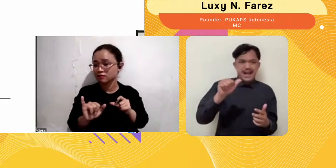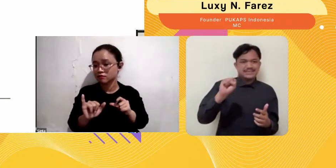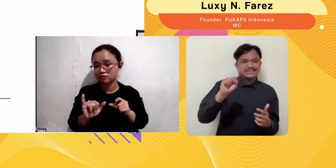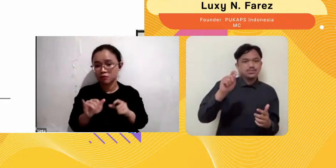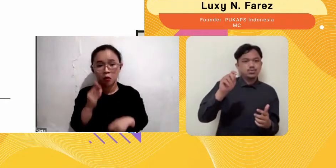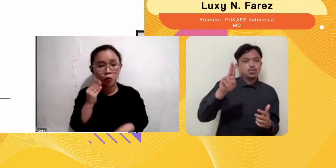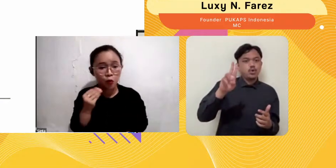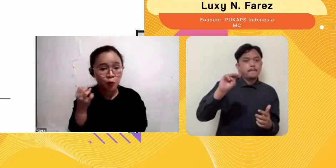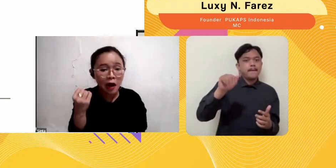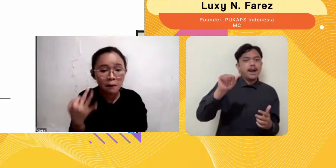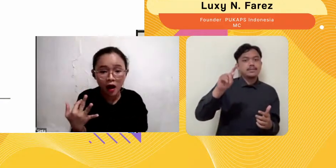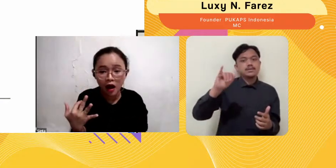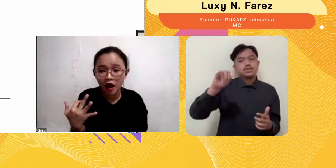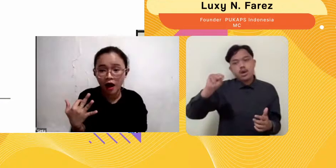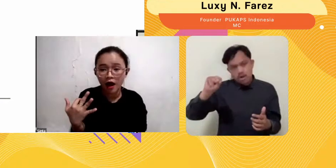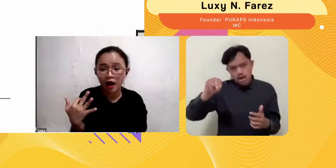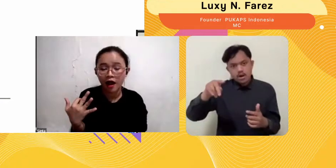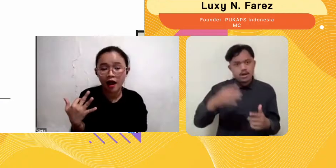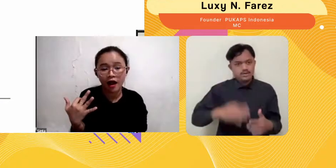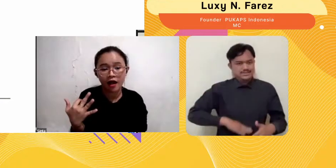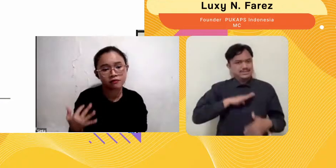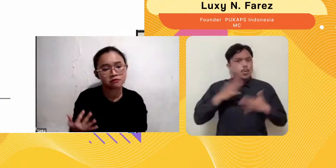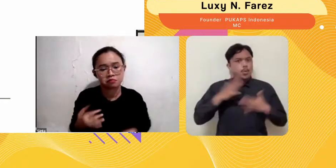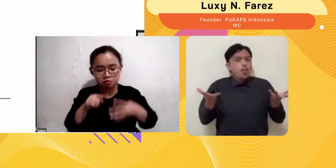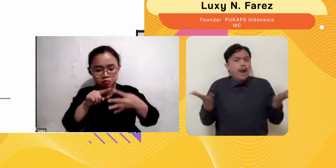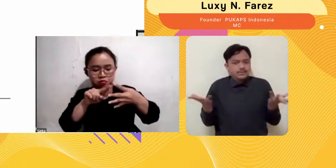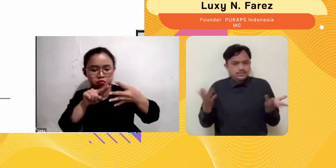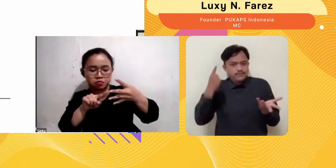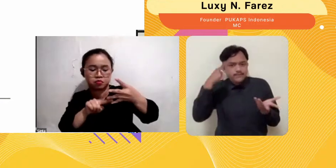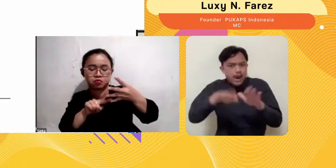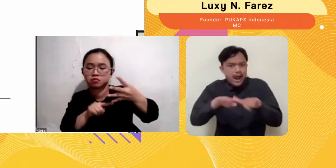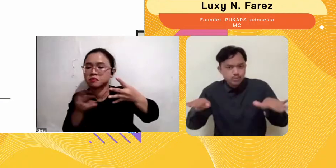In age 4 or 10 or 6 or,